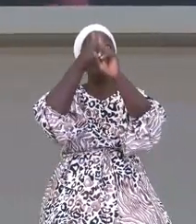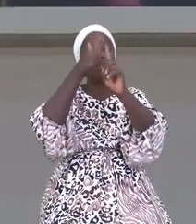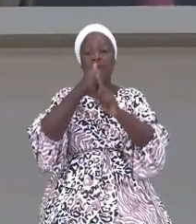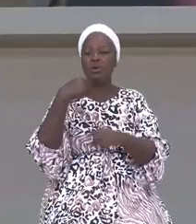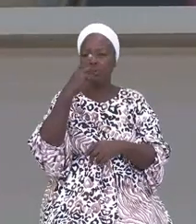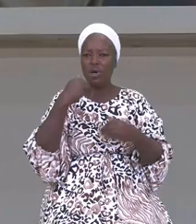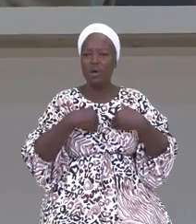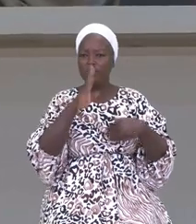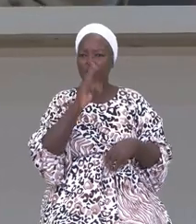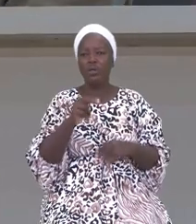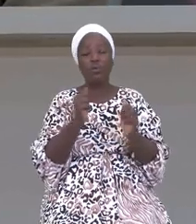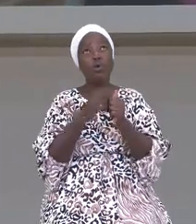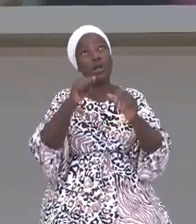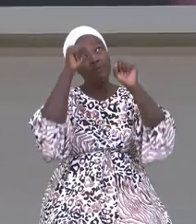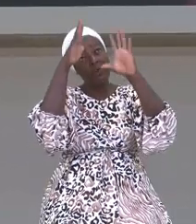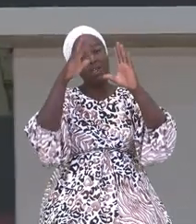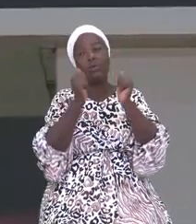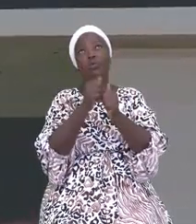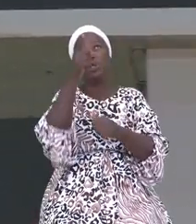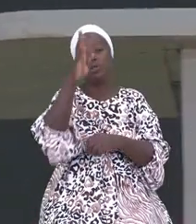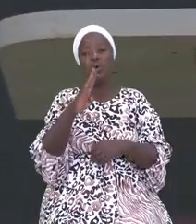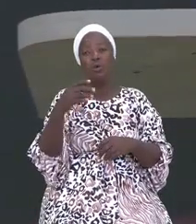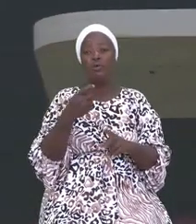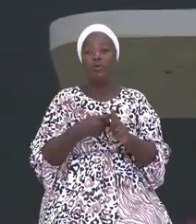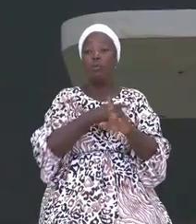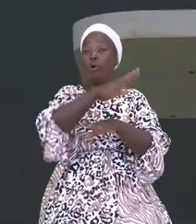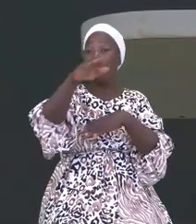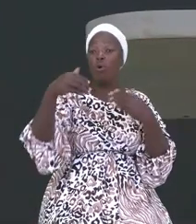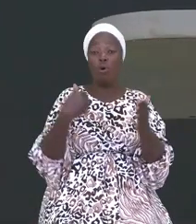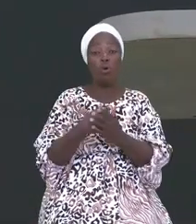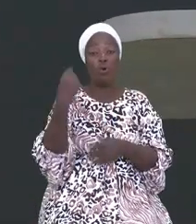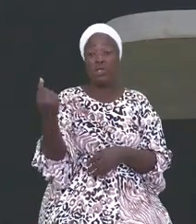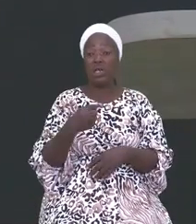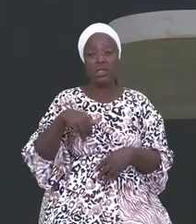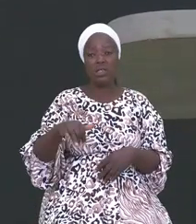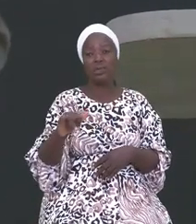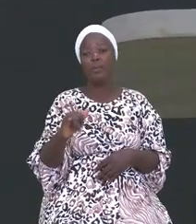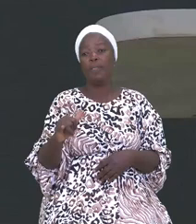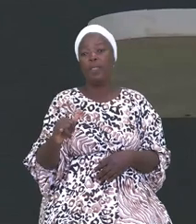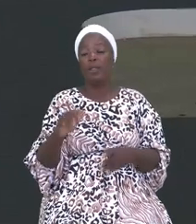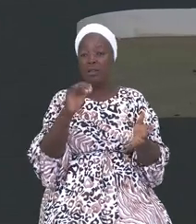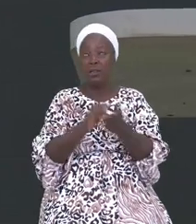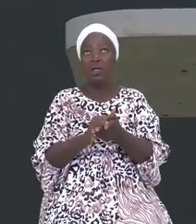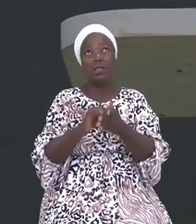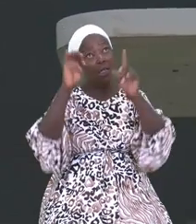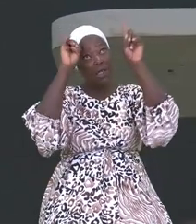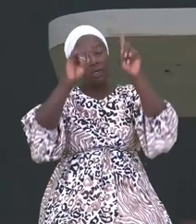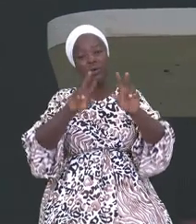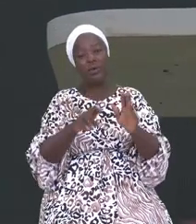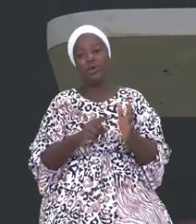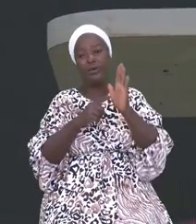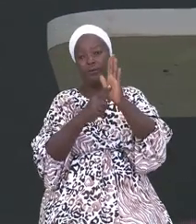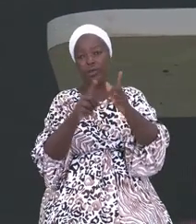who had been with the Father, with God from all eternity, that he reveals to